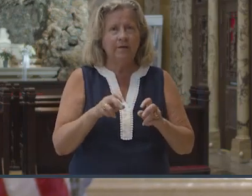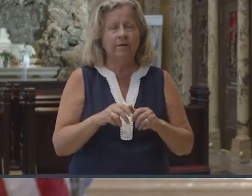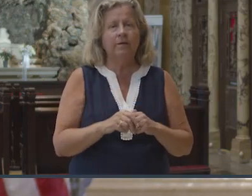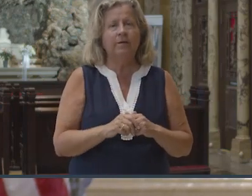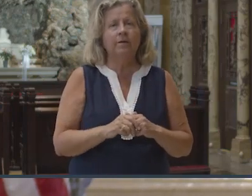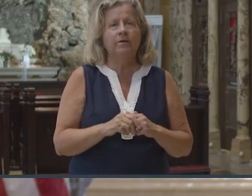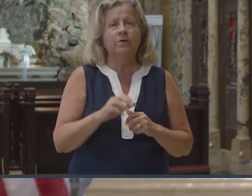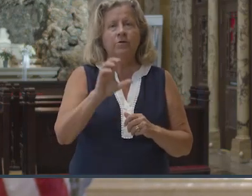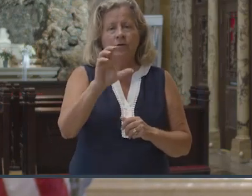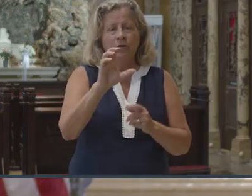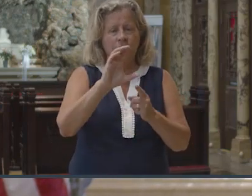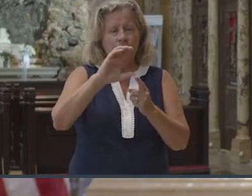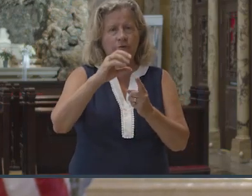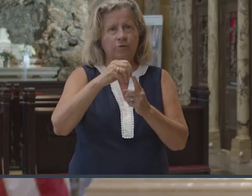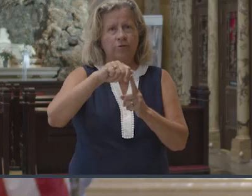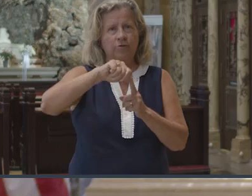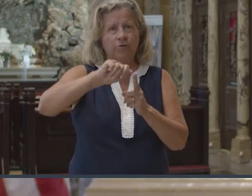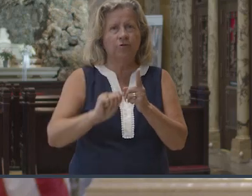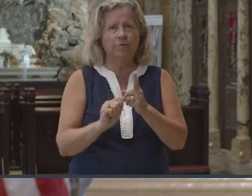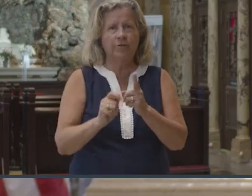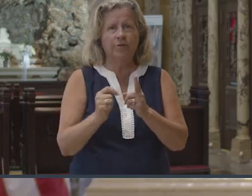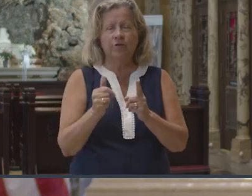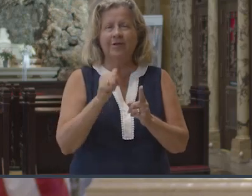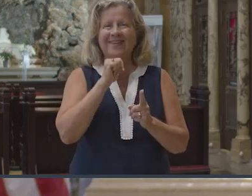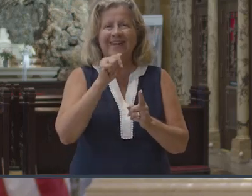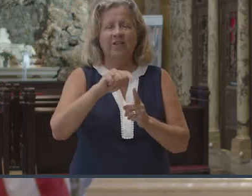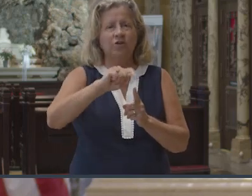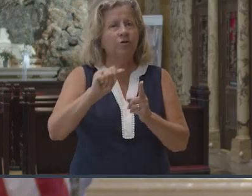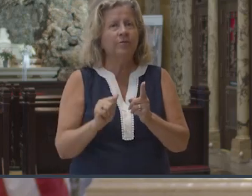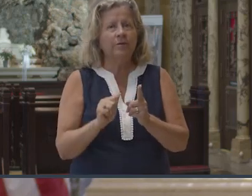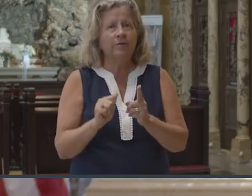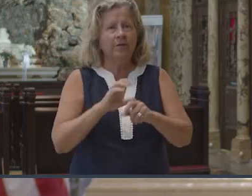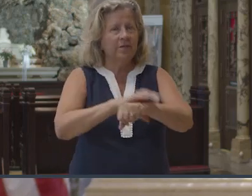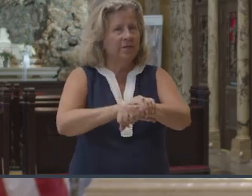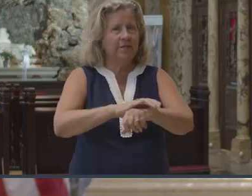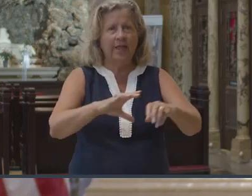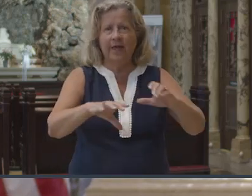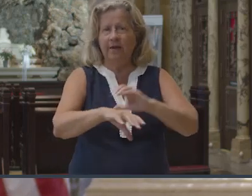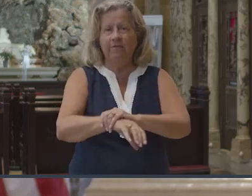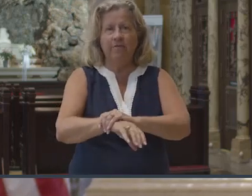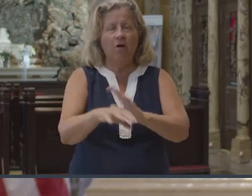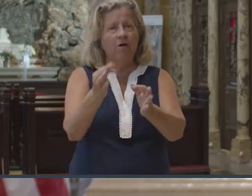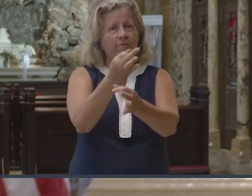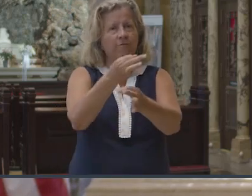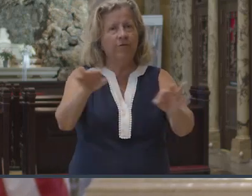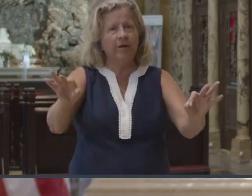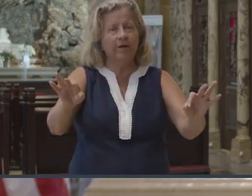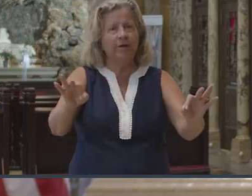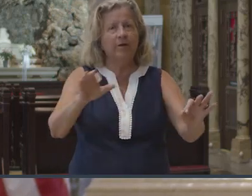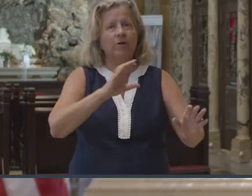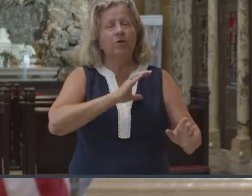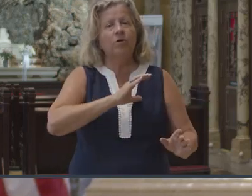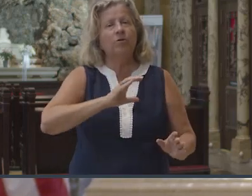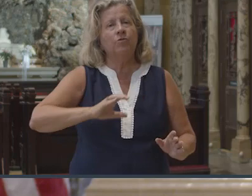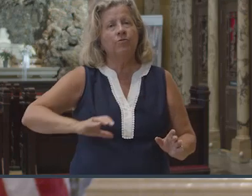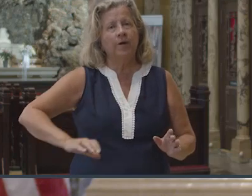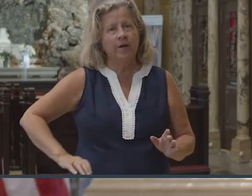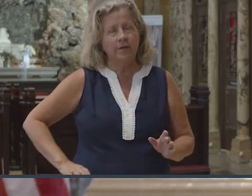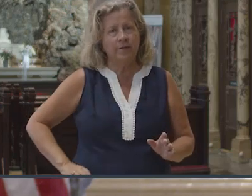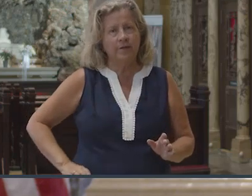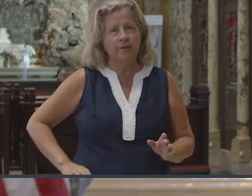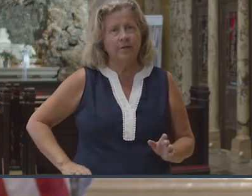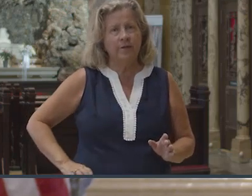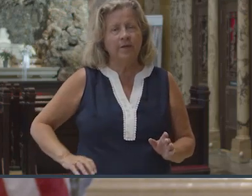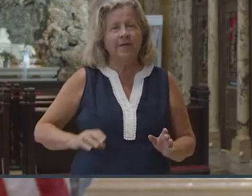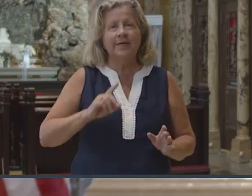uncircumcision, barbarian, Scythian, slave, free, but Christ is all and